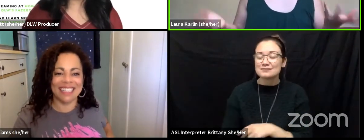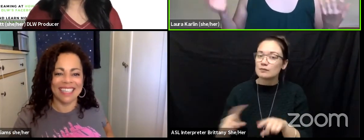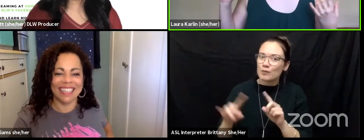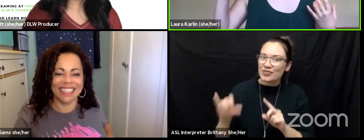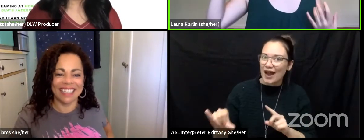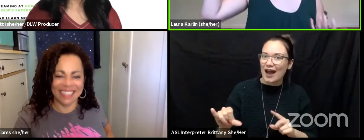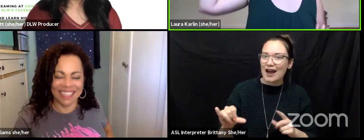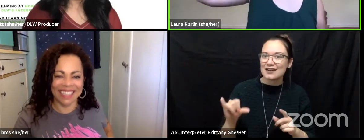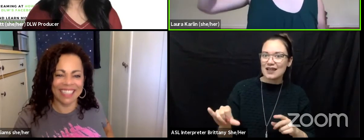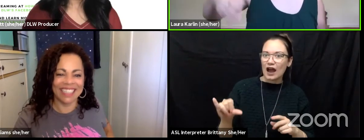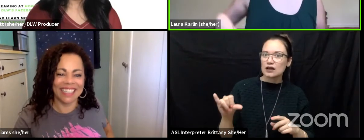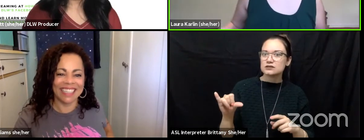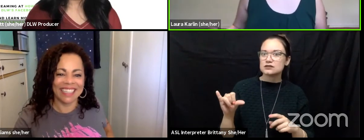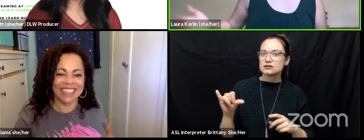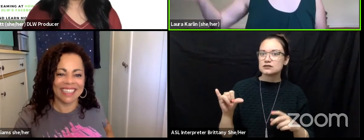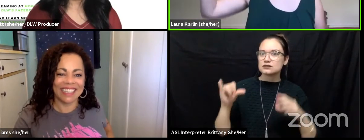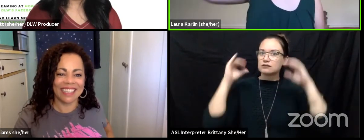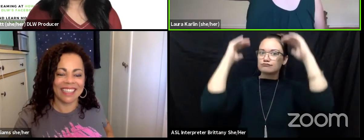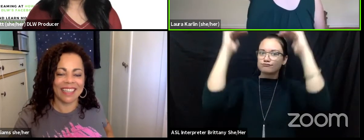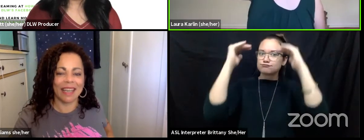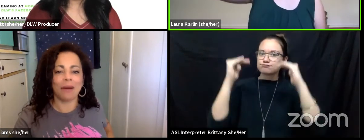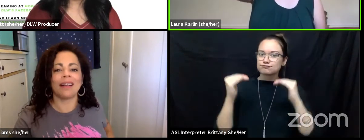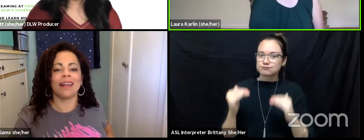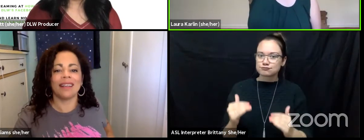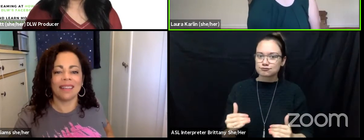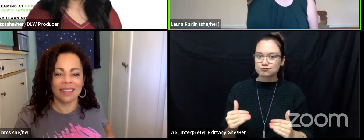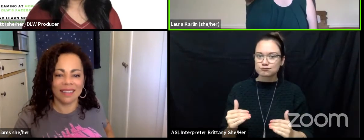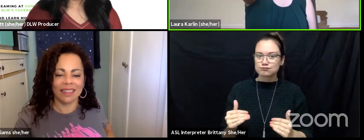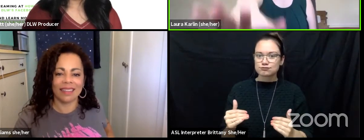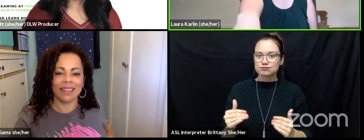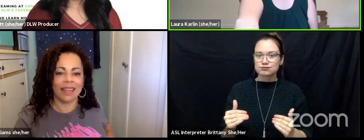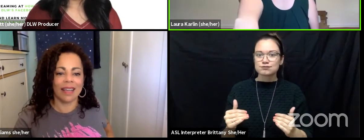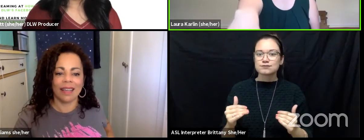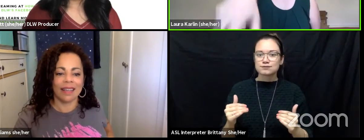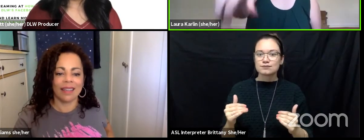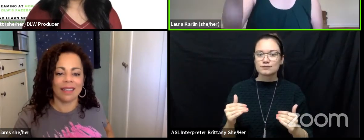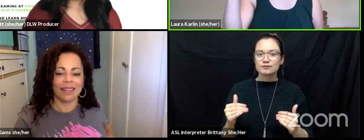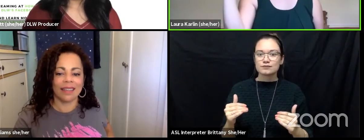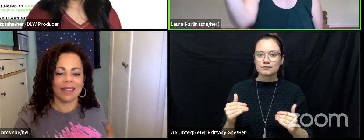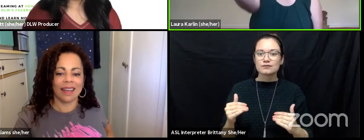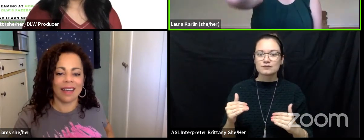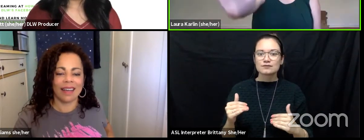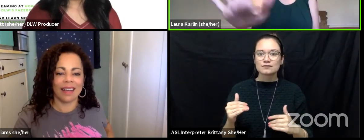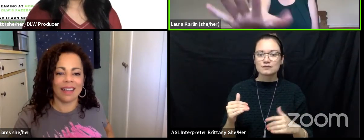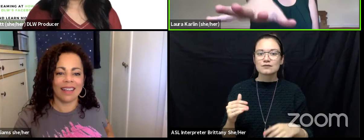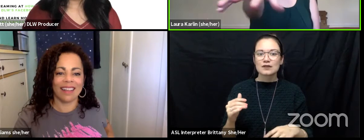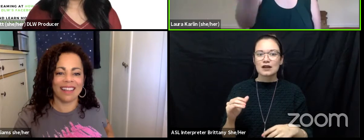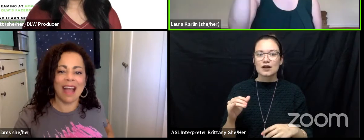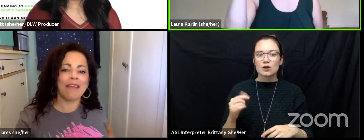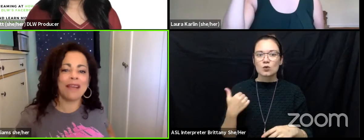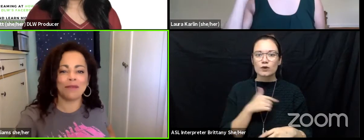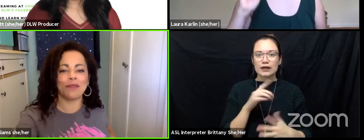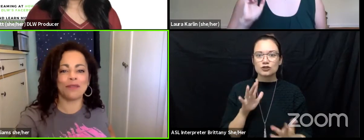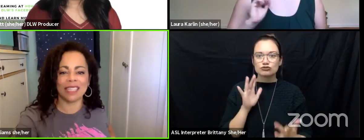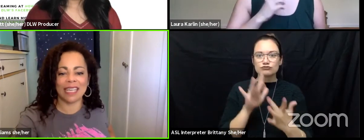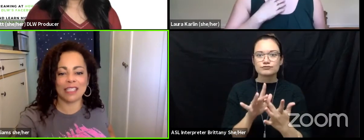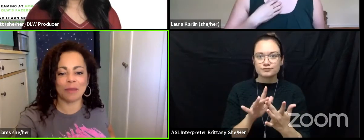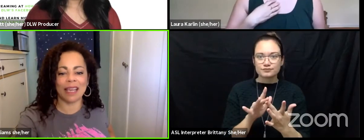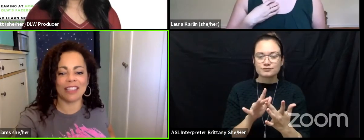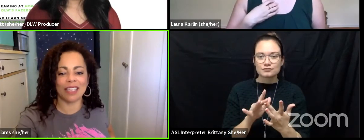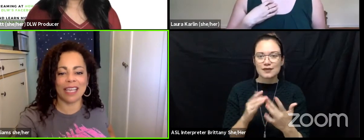that's sort of the hierarchical, patriarchal, you know, reaching out, you know, the outreach. I will reach out to you. I've had